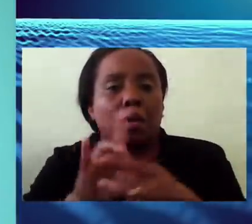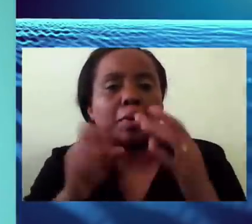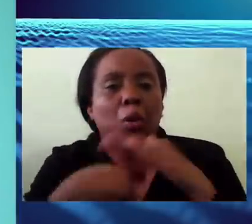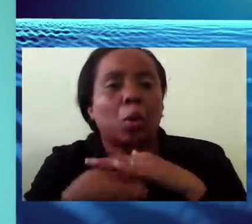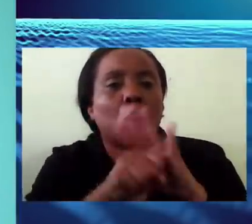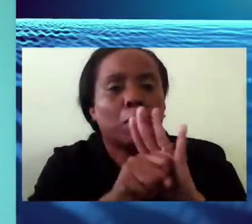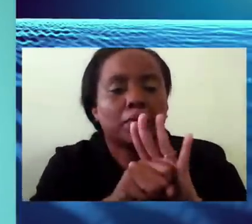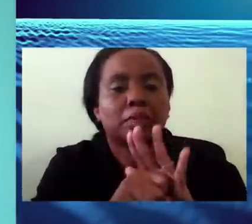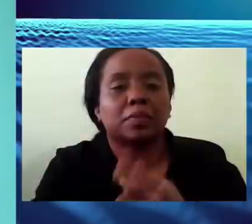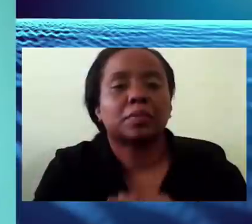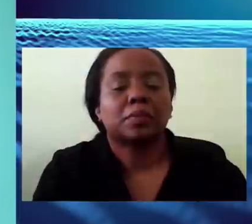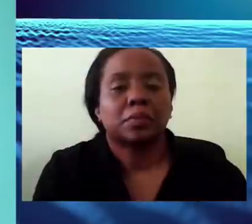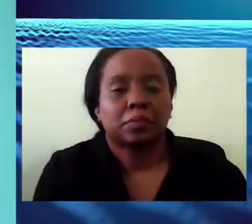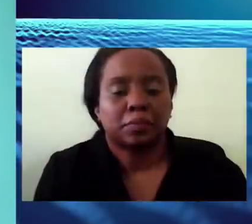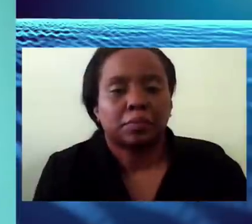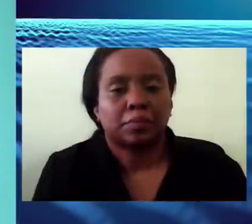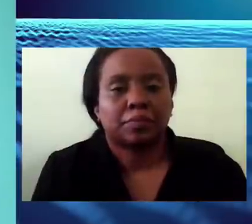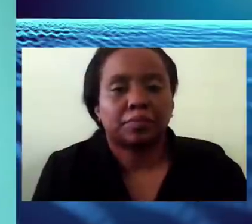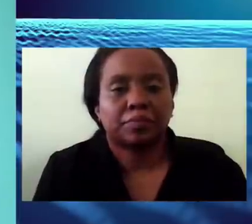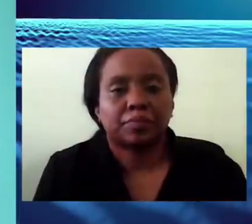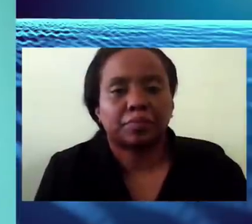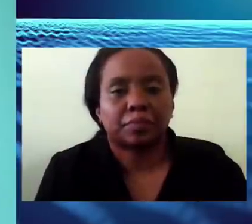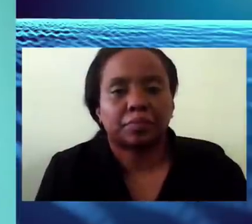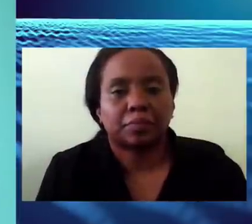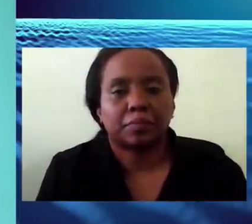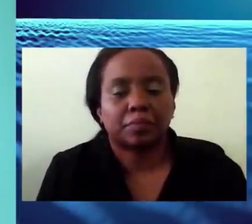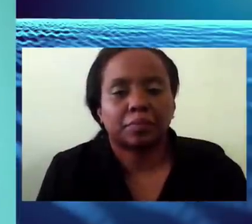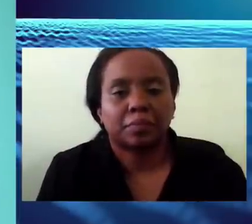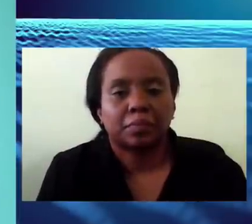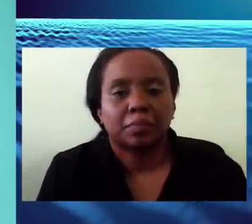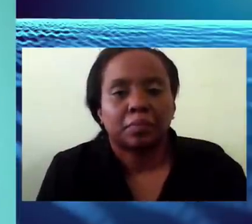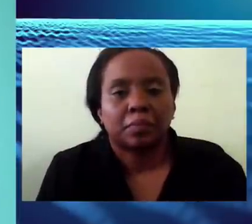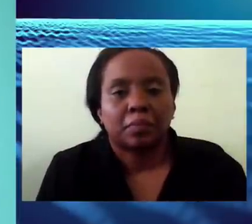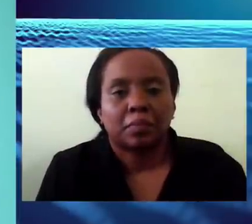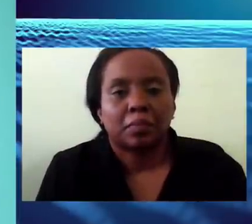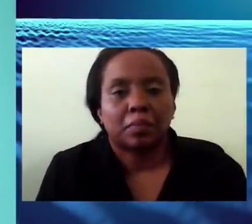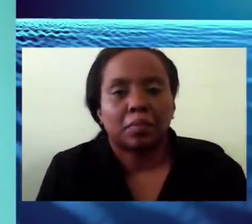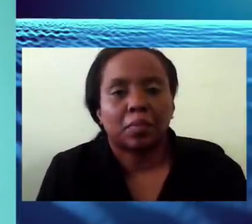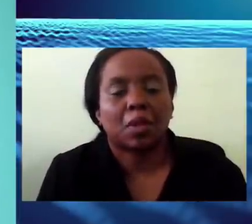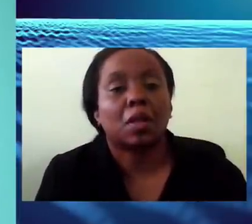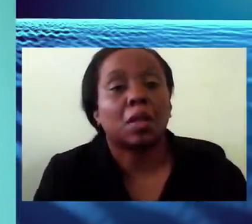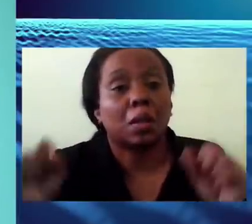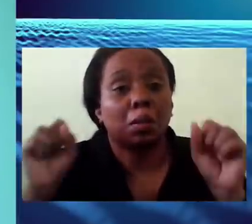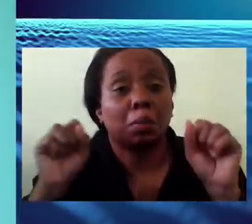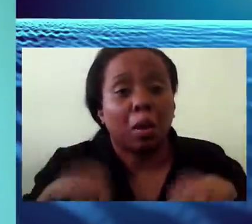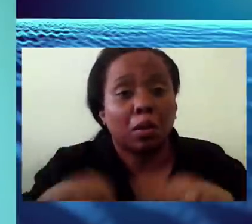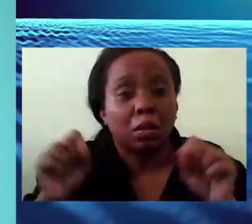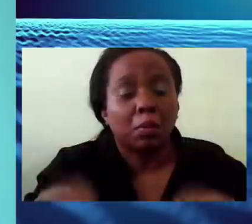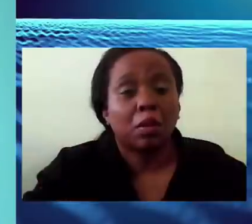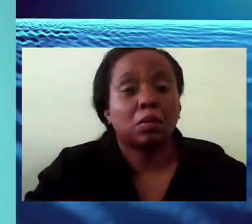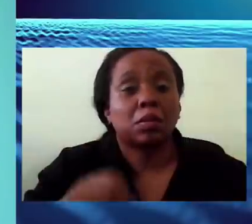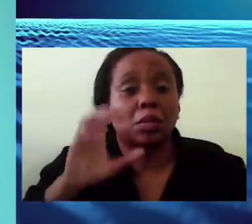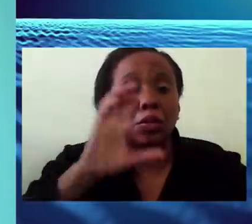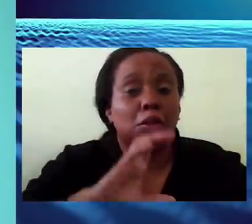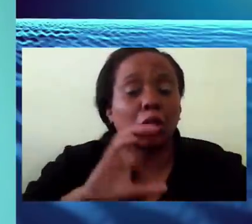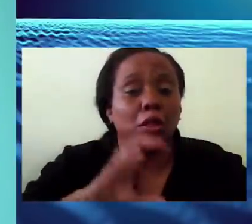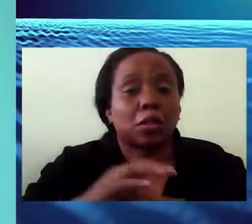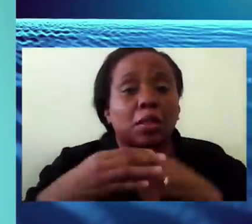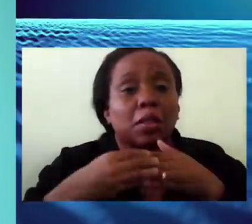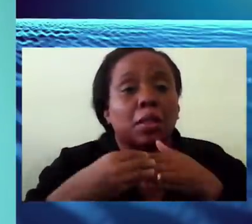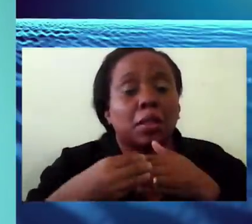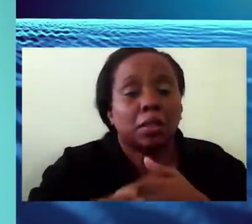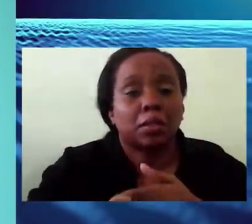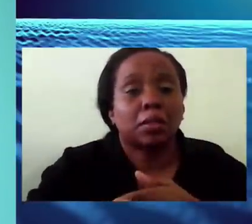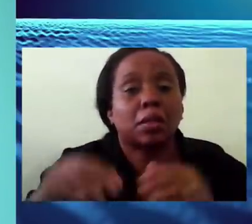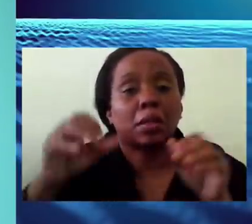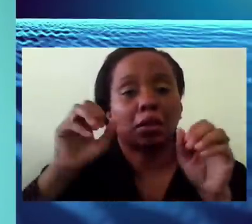As part of his remit, is there a possibility that the leadership personnel of this church could be brought in for